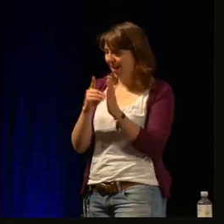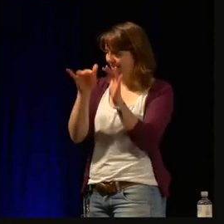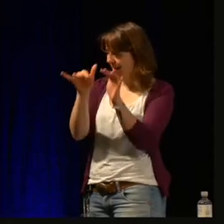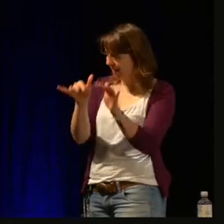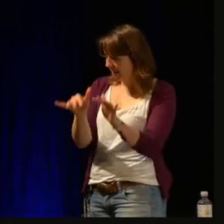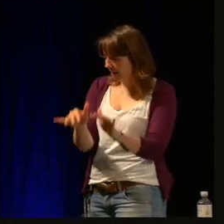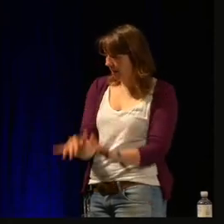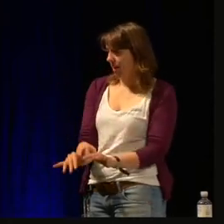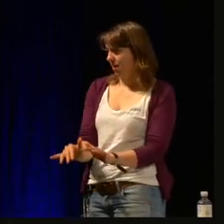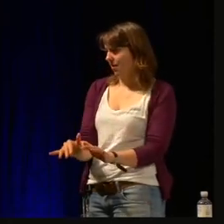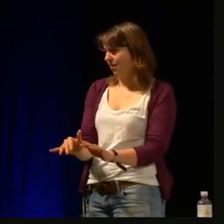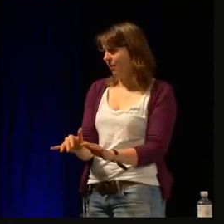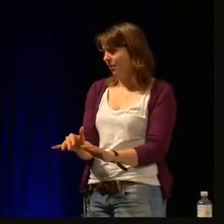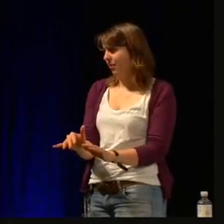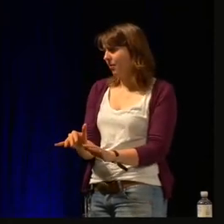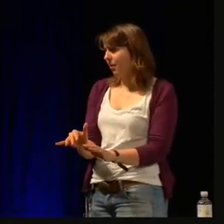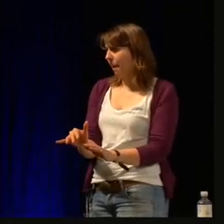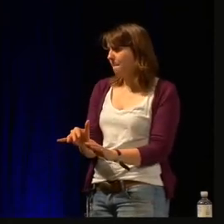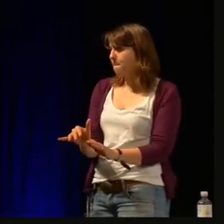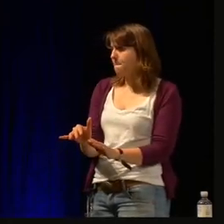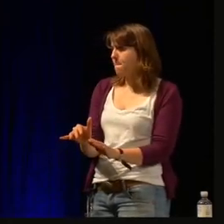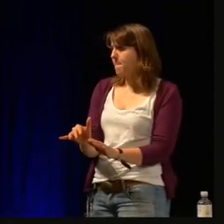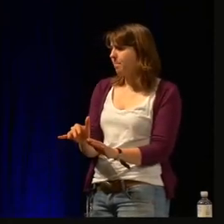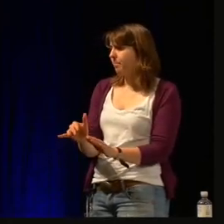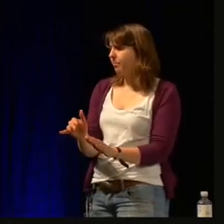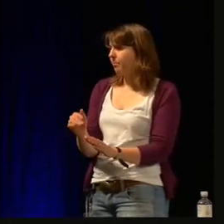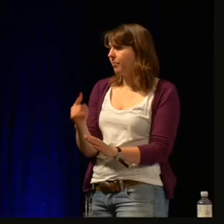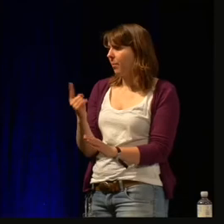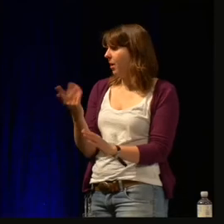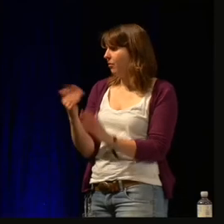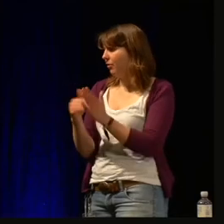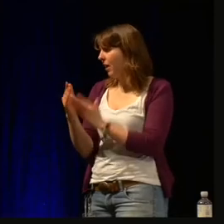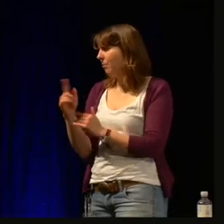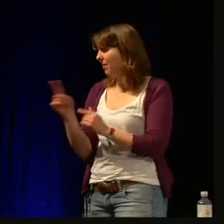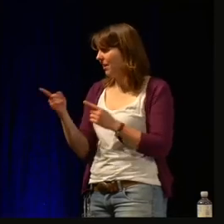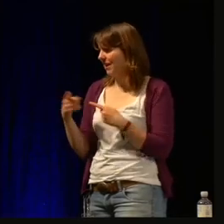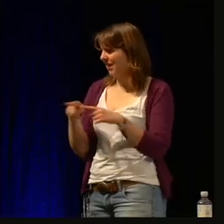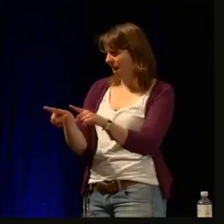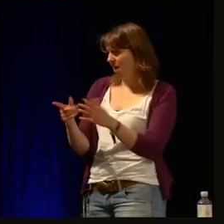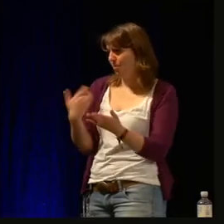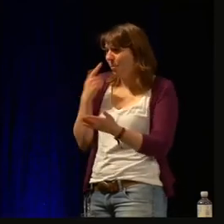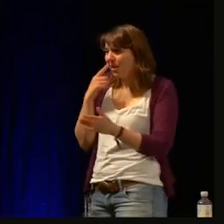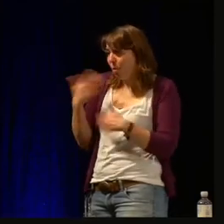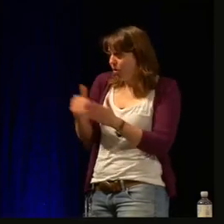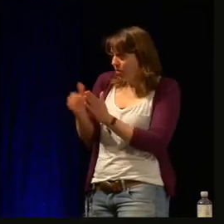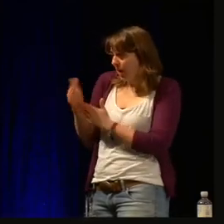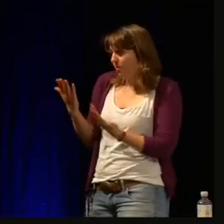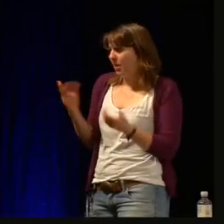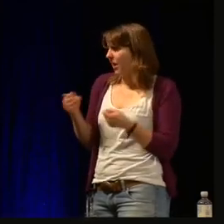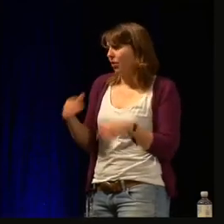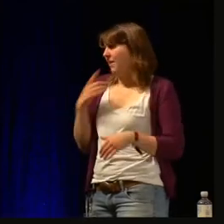how many bits of data were put into that system. But for the non-linear systems that we use